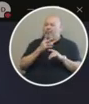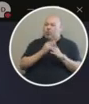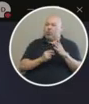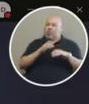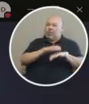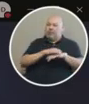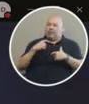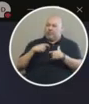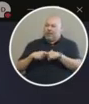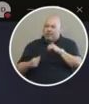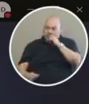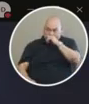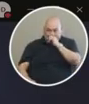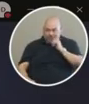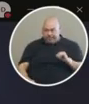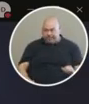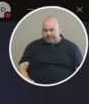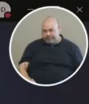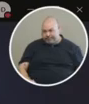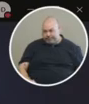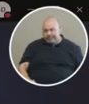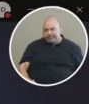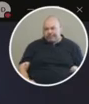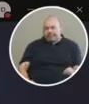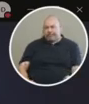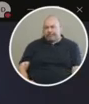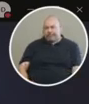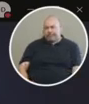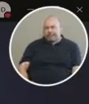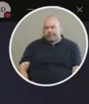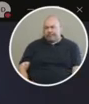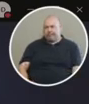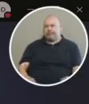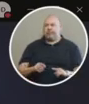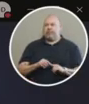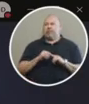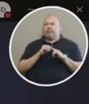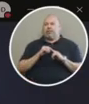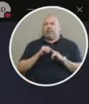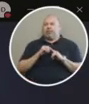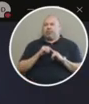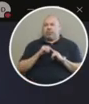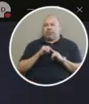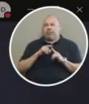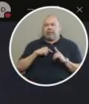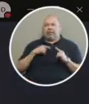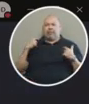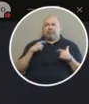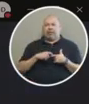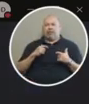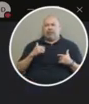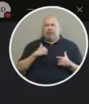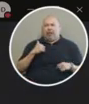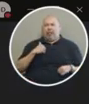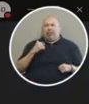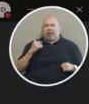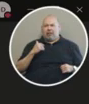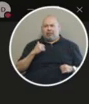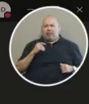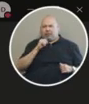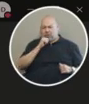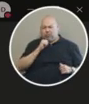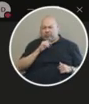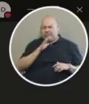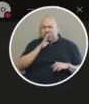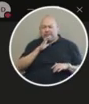English and Spanish. That would be great, especially in Spanish. There is a lot of constituents that don't